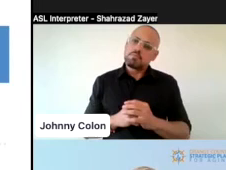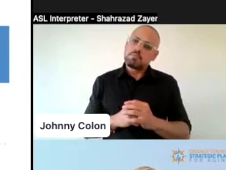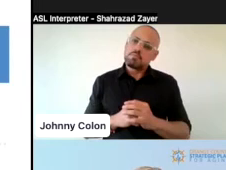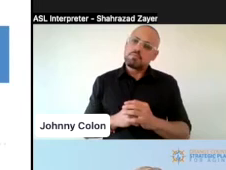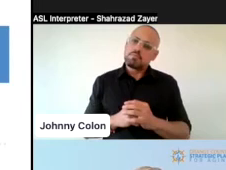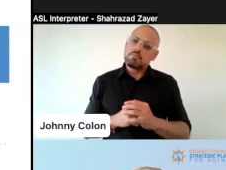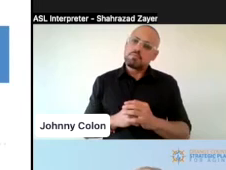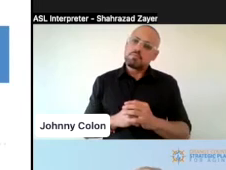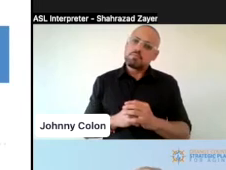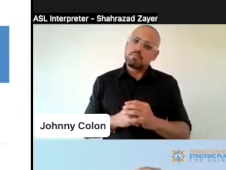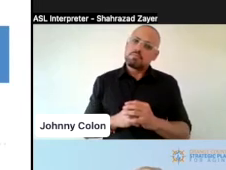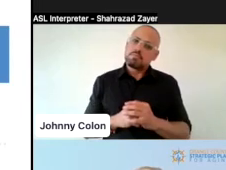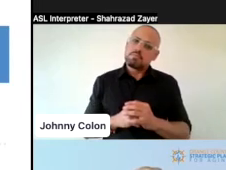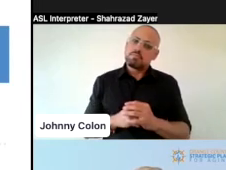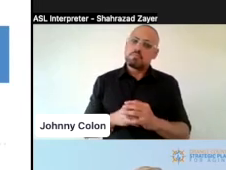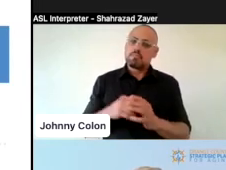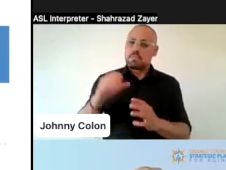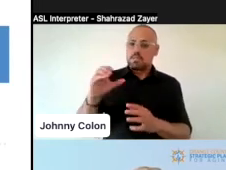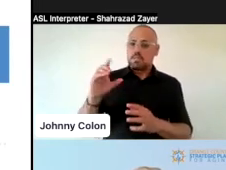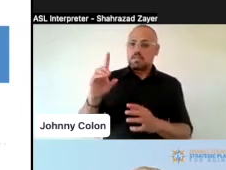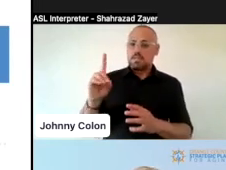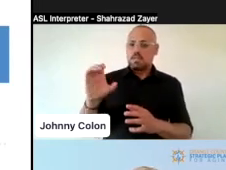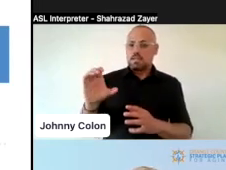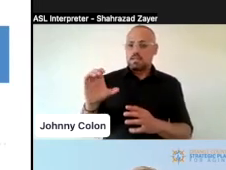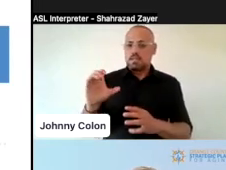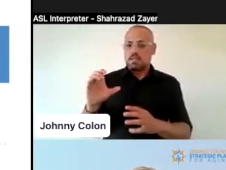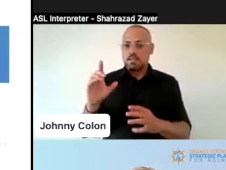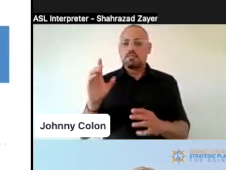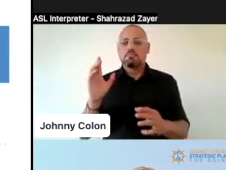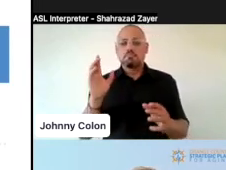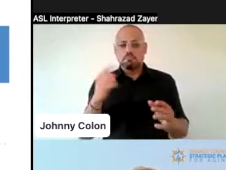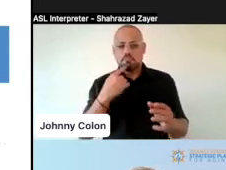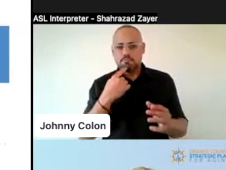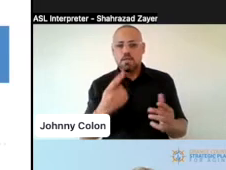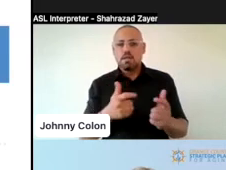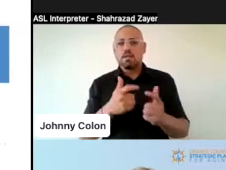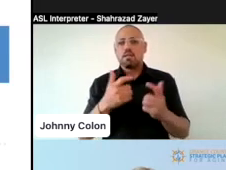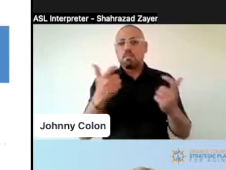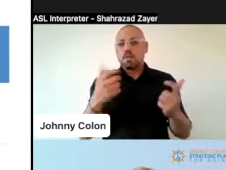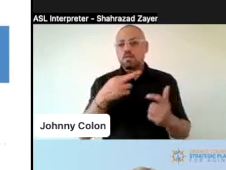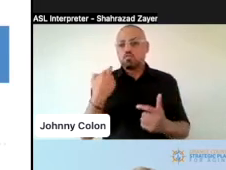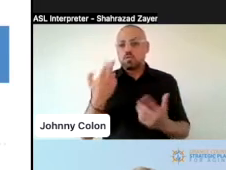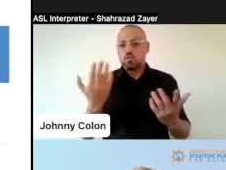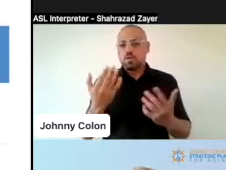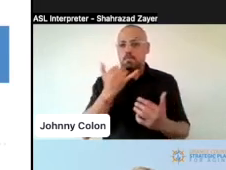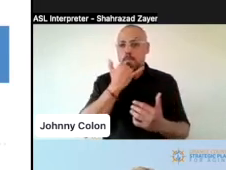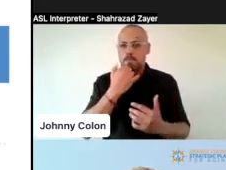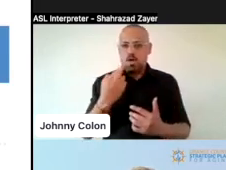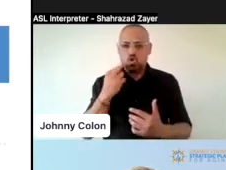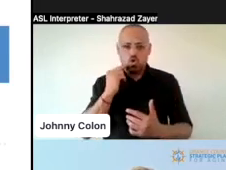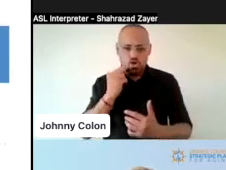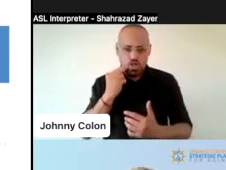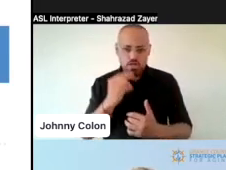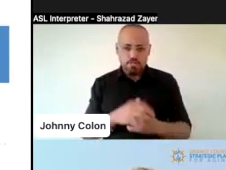the CDC has observed that the greatest risk from food insecurity is malnutrition, which is an